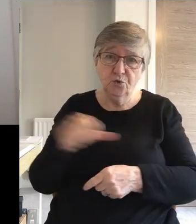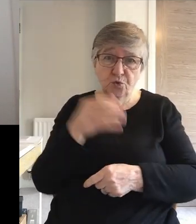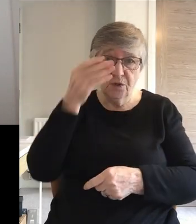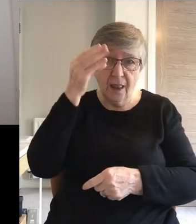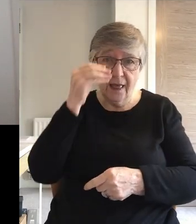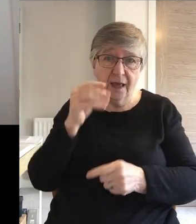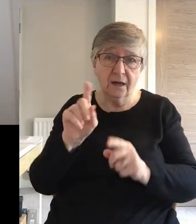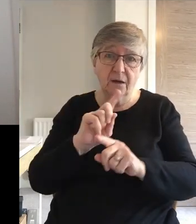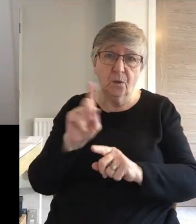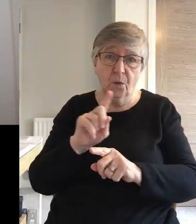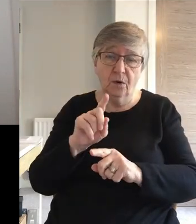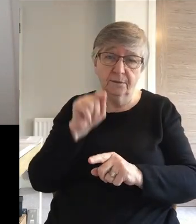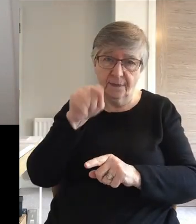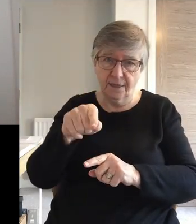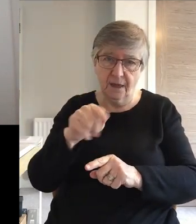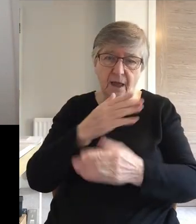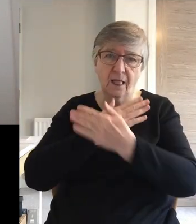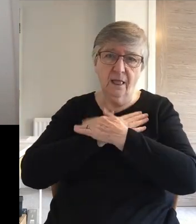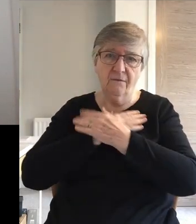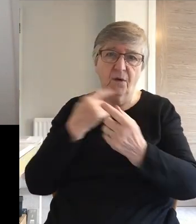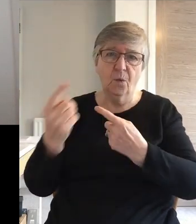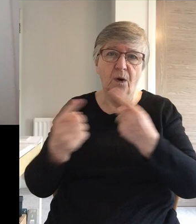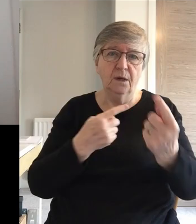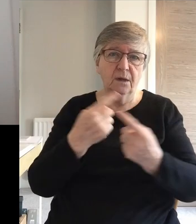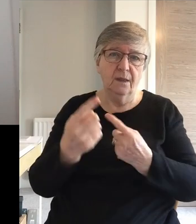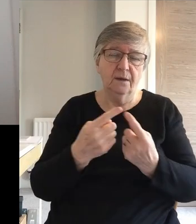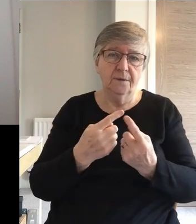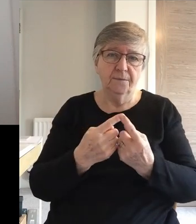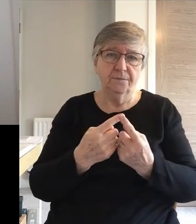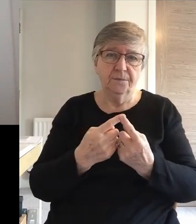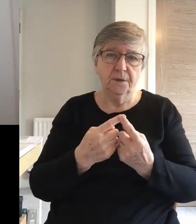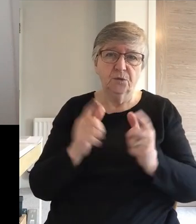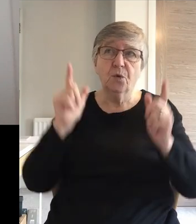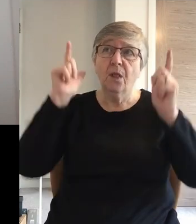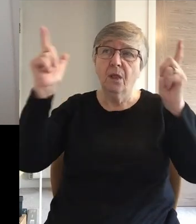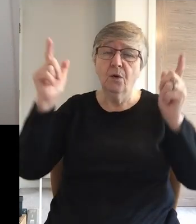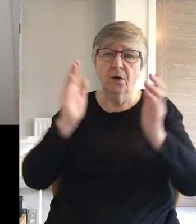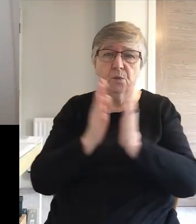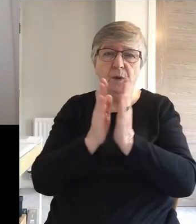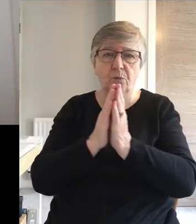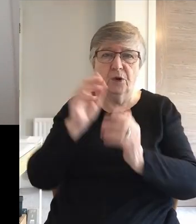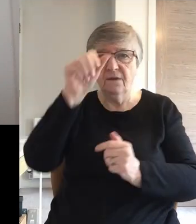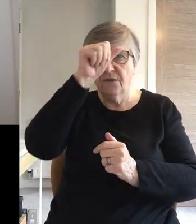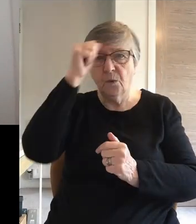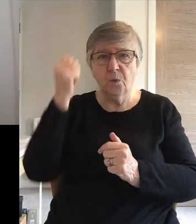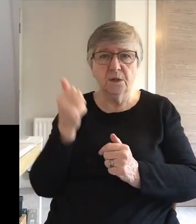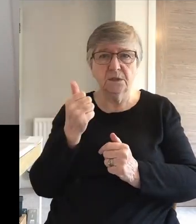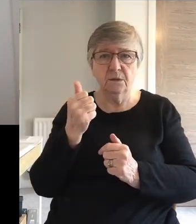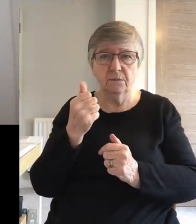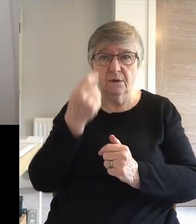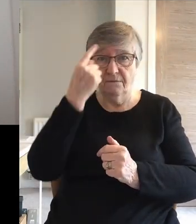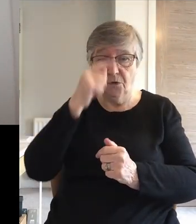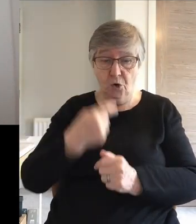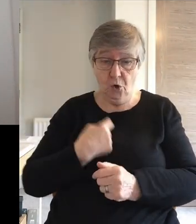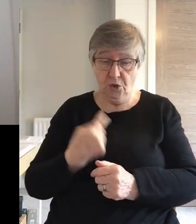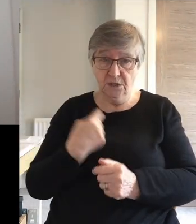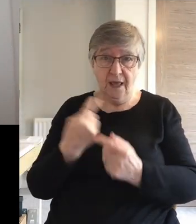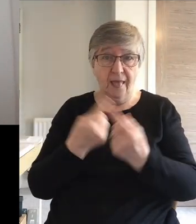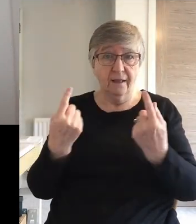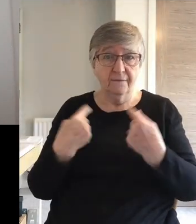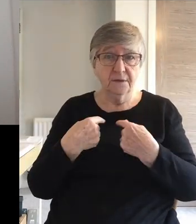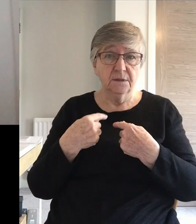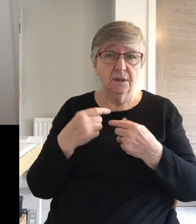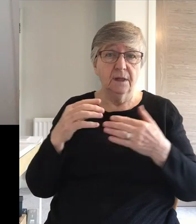pandemic, that is it. So, Lord, we pray for wisdom for ourselves and for our